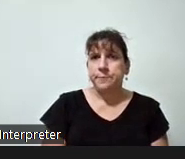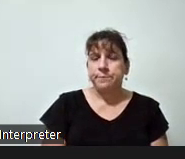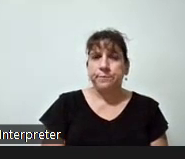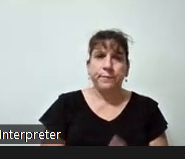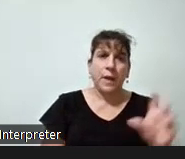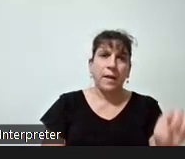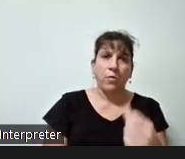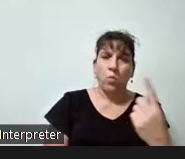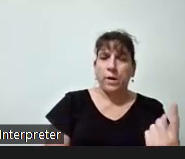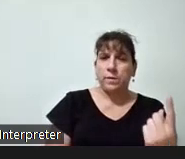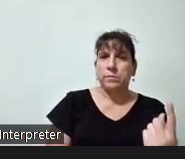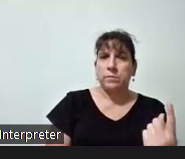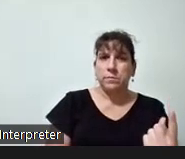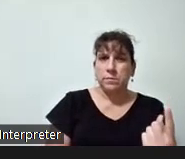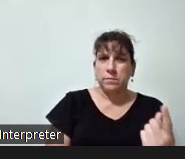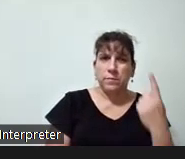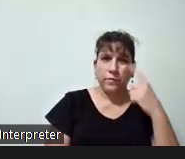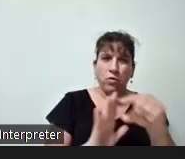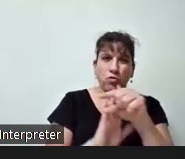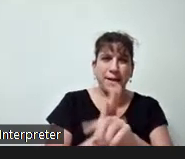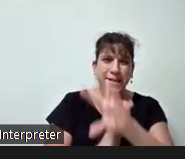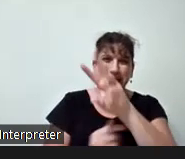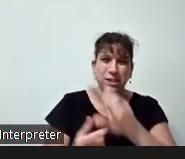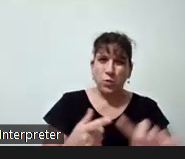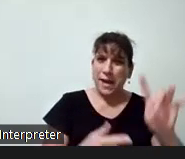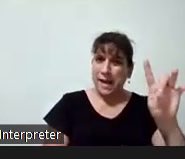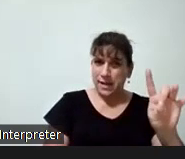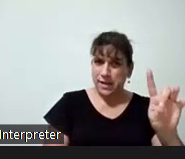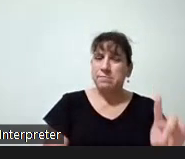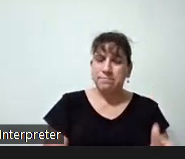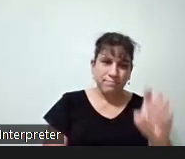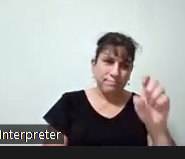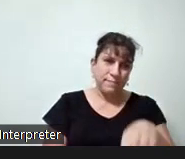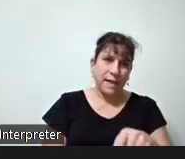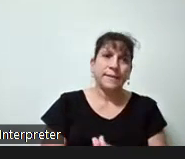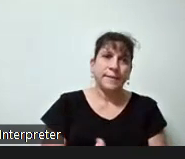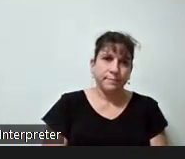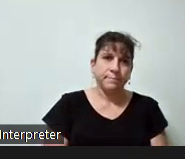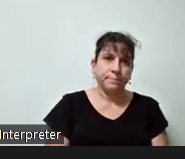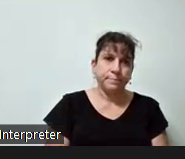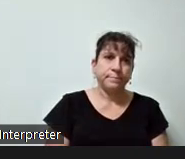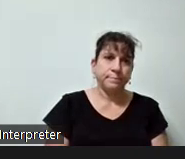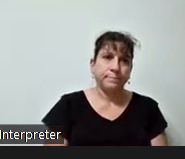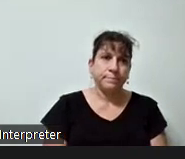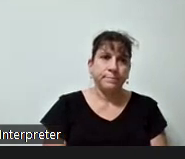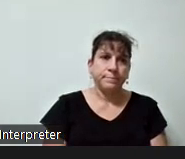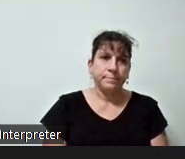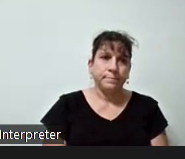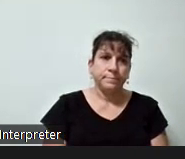Another one is it for grades 6th through 8th? I believe it is. Yes. Correct.